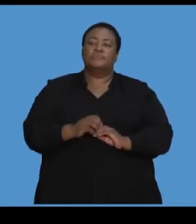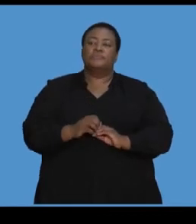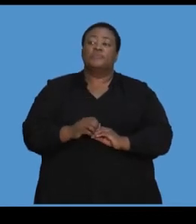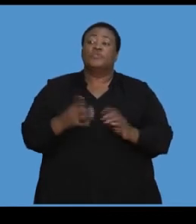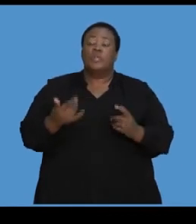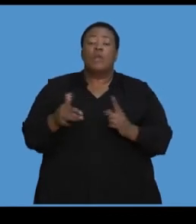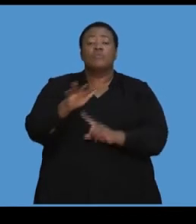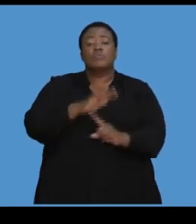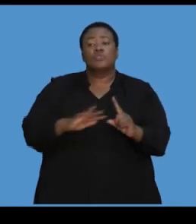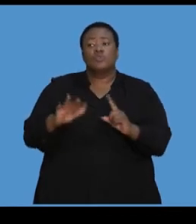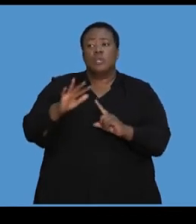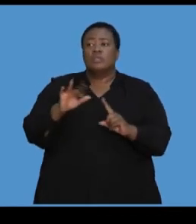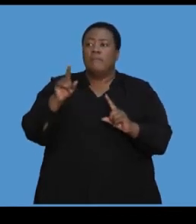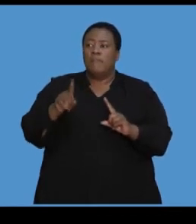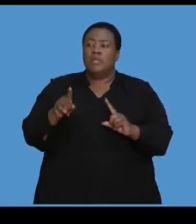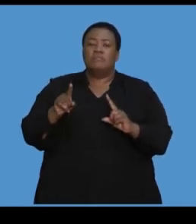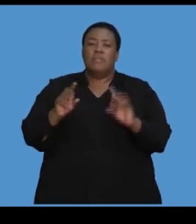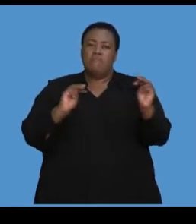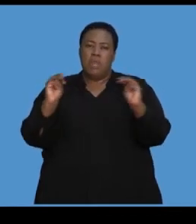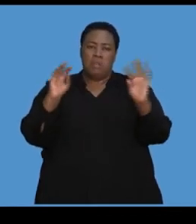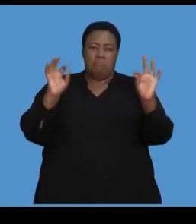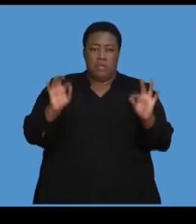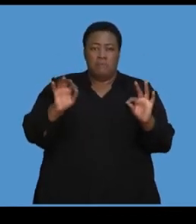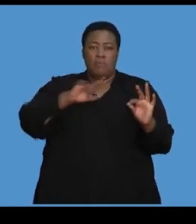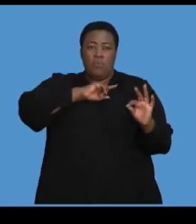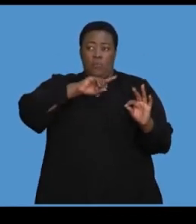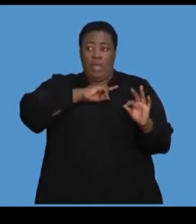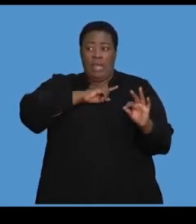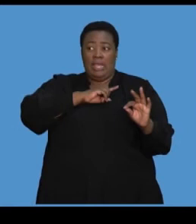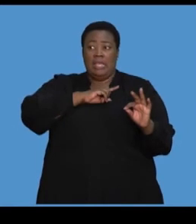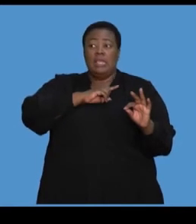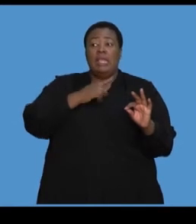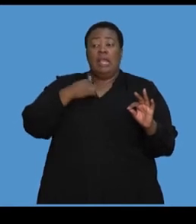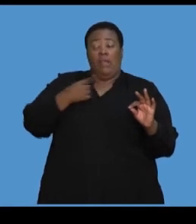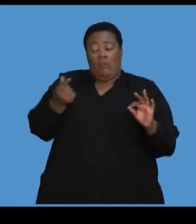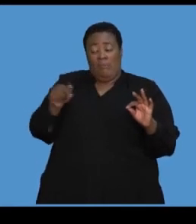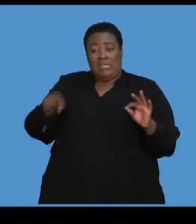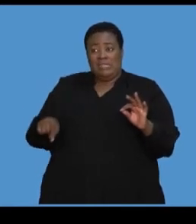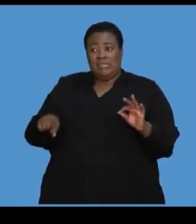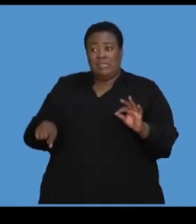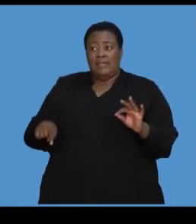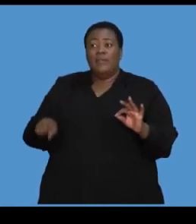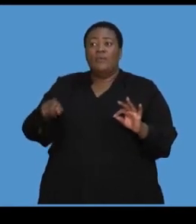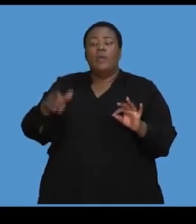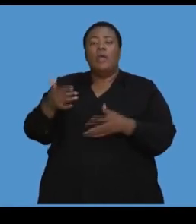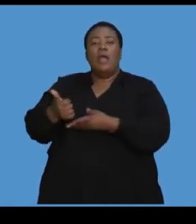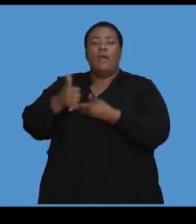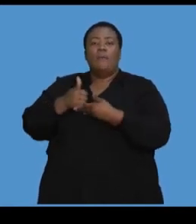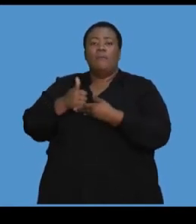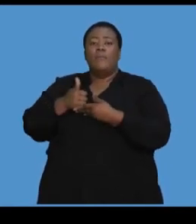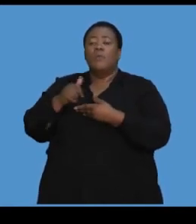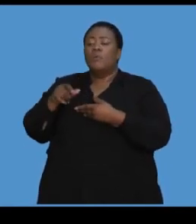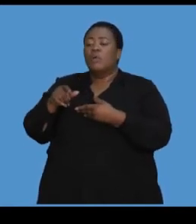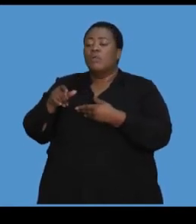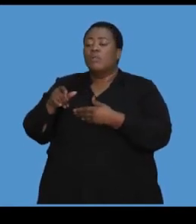are looking at there. Right, the situation is to be well managed because in the long term, our appreciated currency